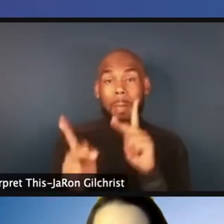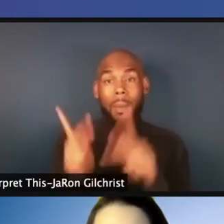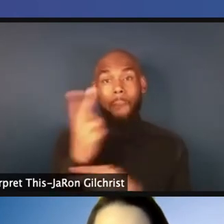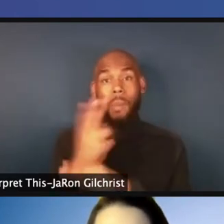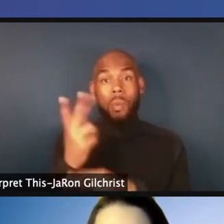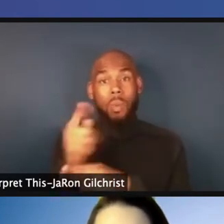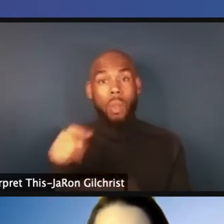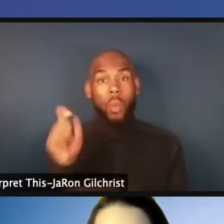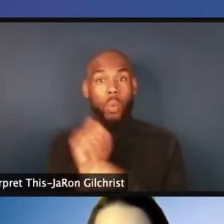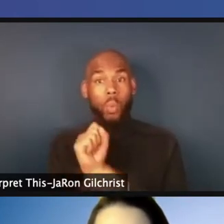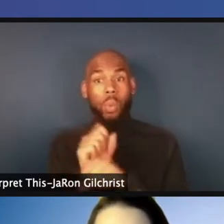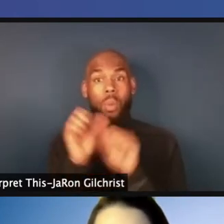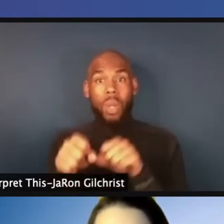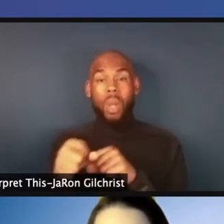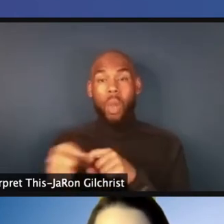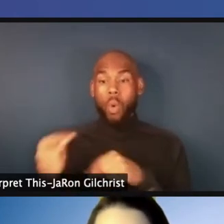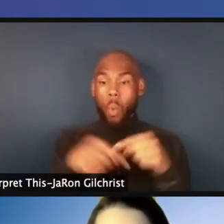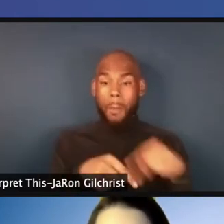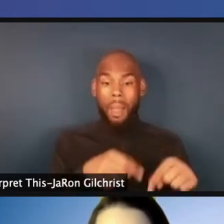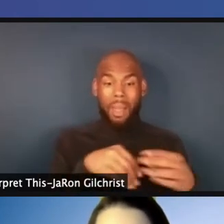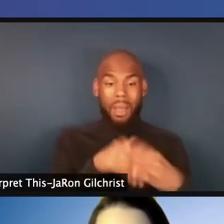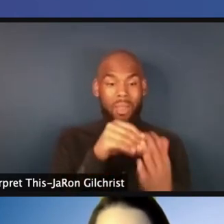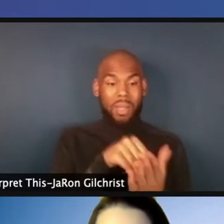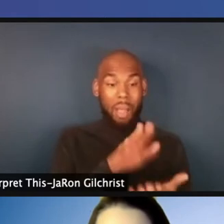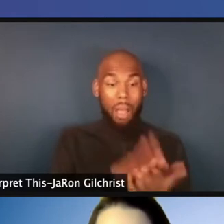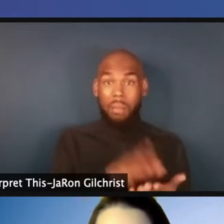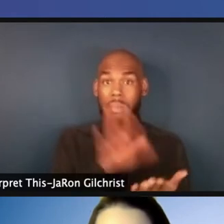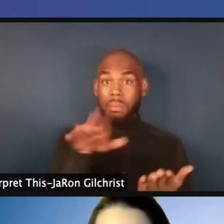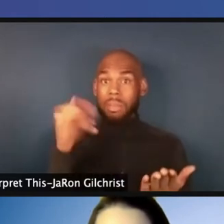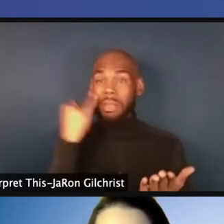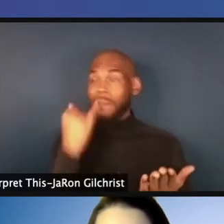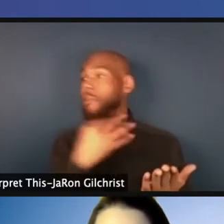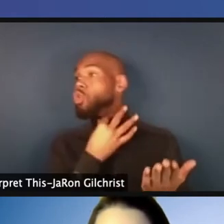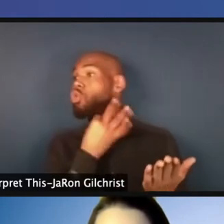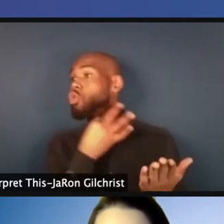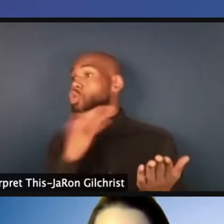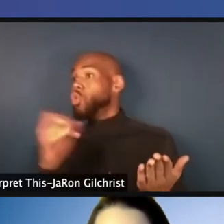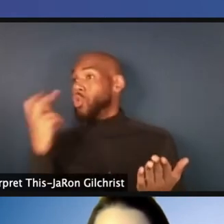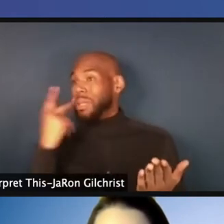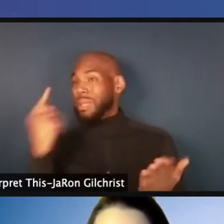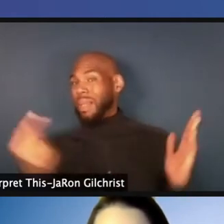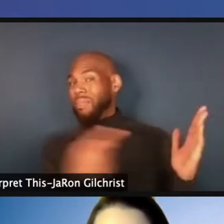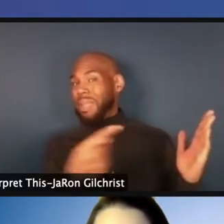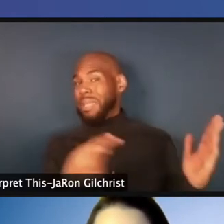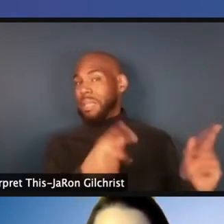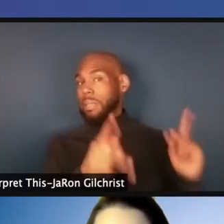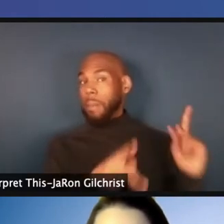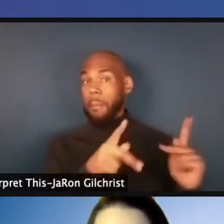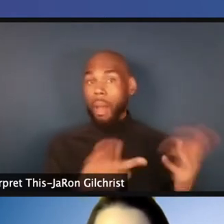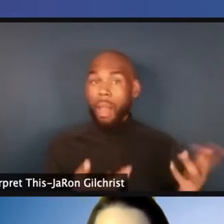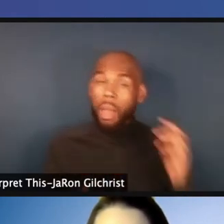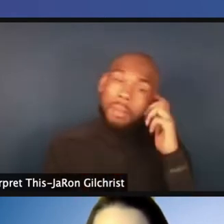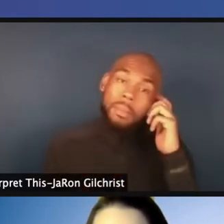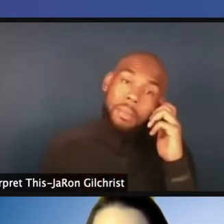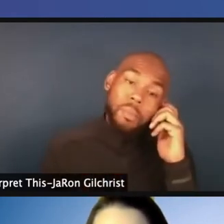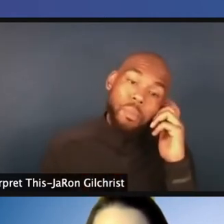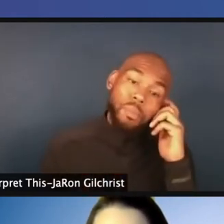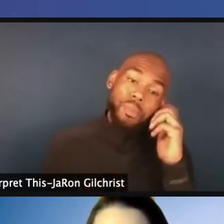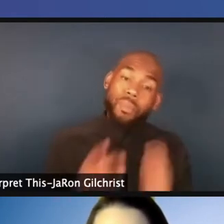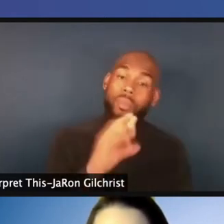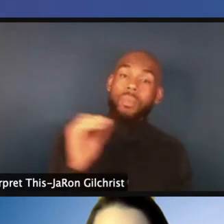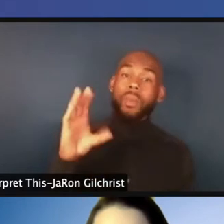So then we can actually go back and edit the document and say, if you're curious about this, you really should, you know, see these folks doing it. Hmm. And really then the call